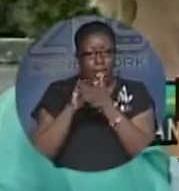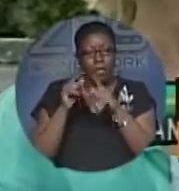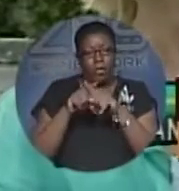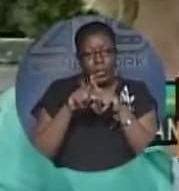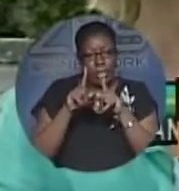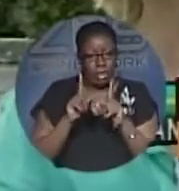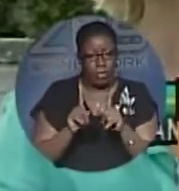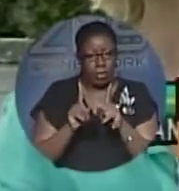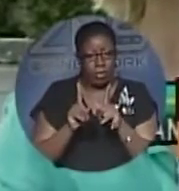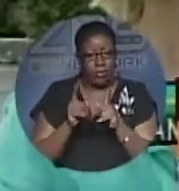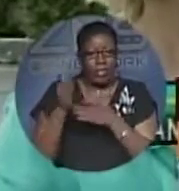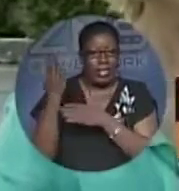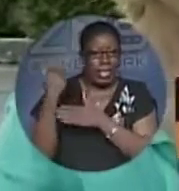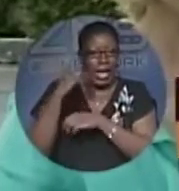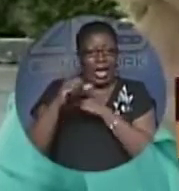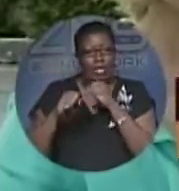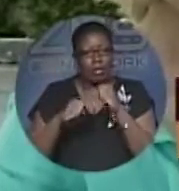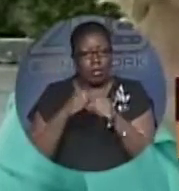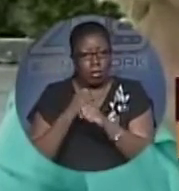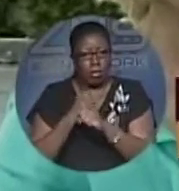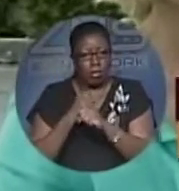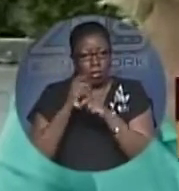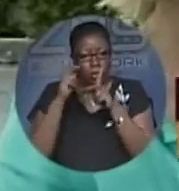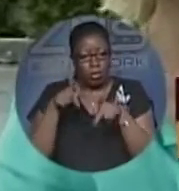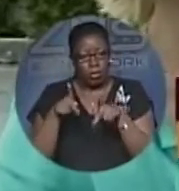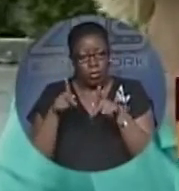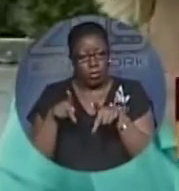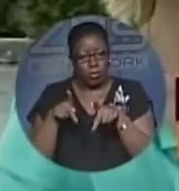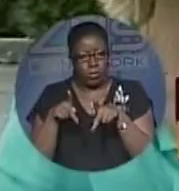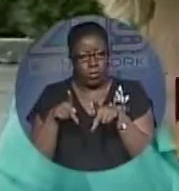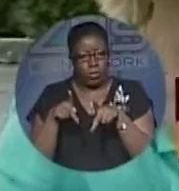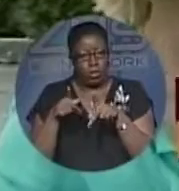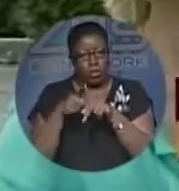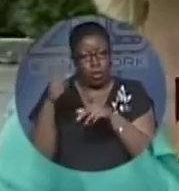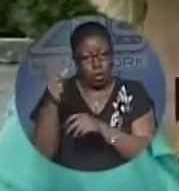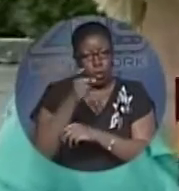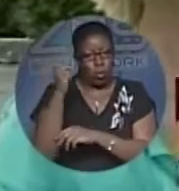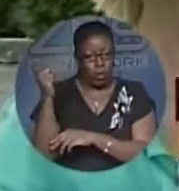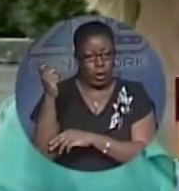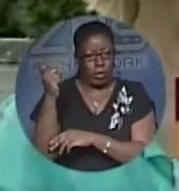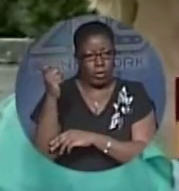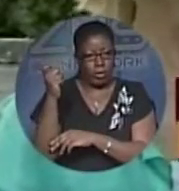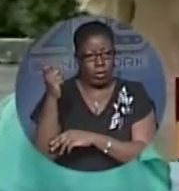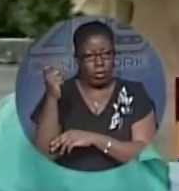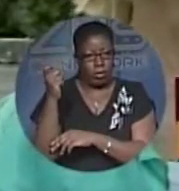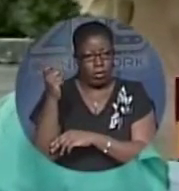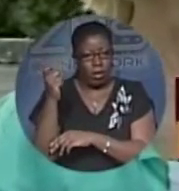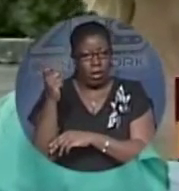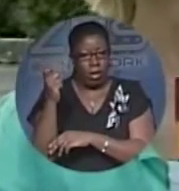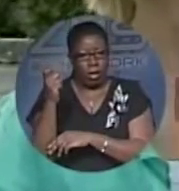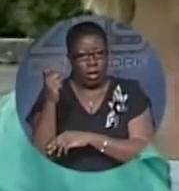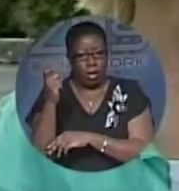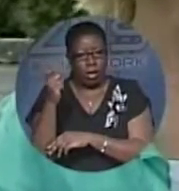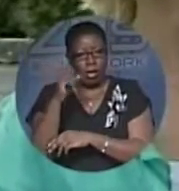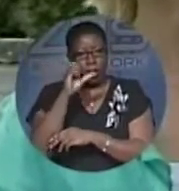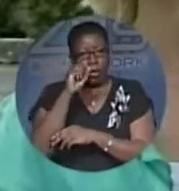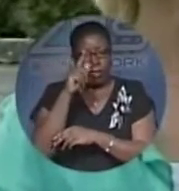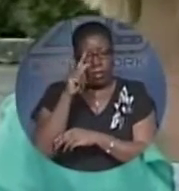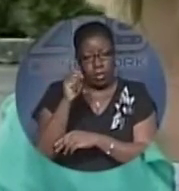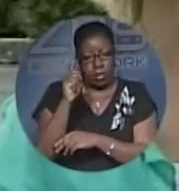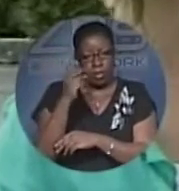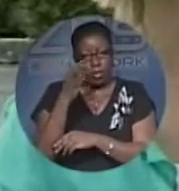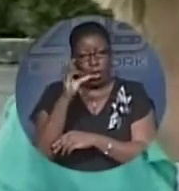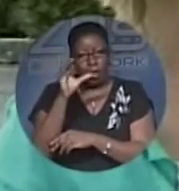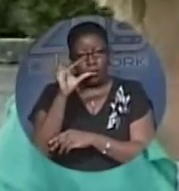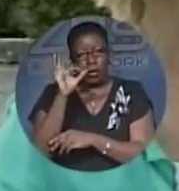different. Last year, we made it possible for someone to win a high-end set of golf clubs, and there'll be other prizes this year as